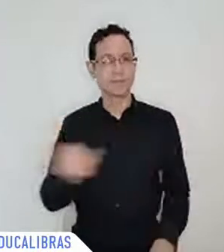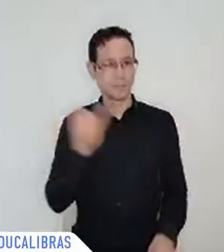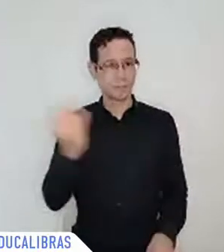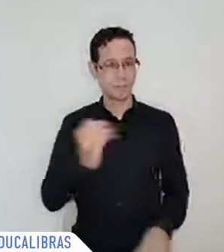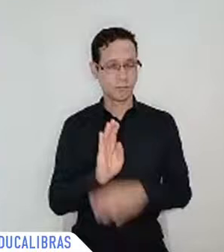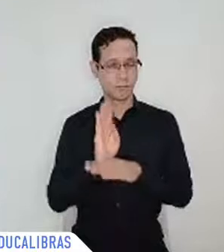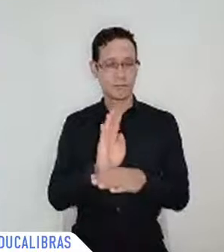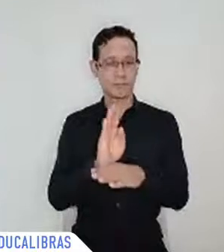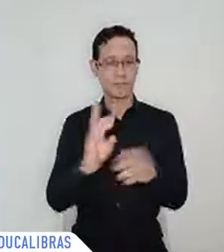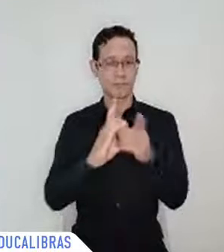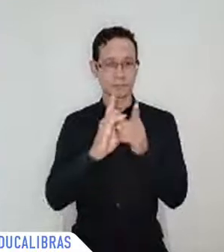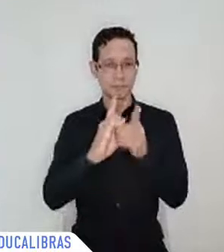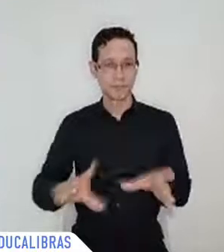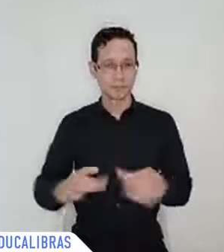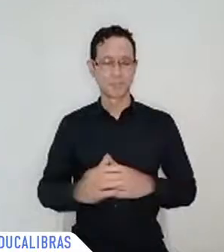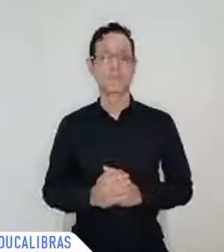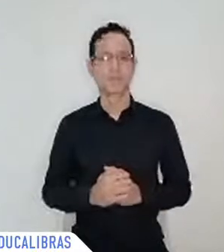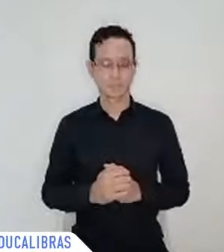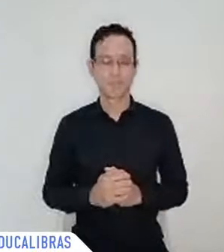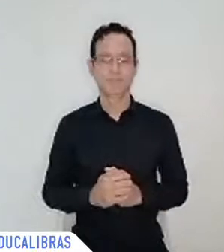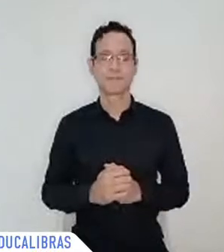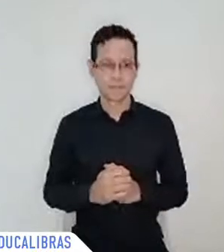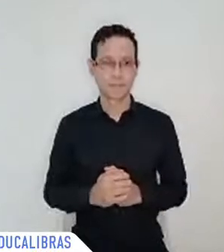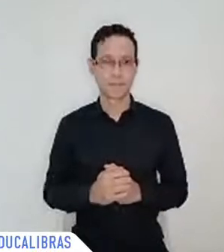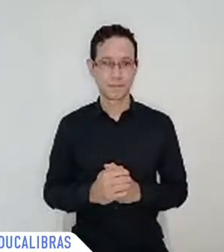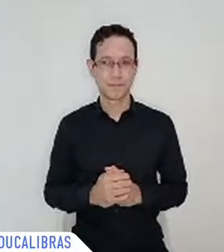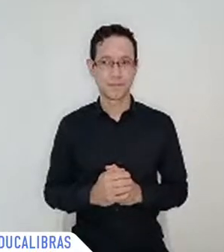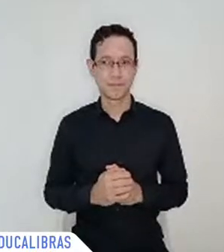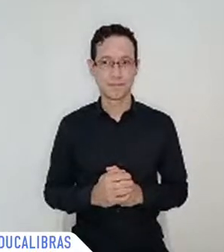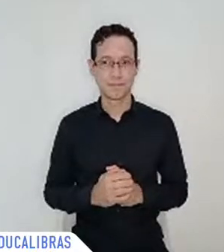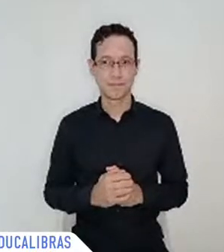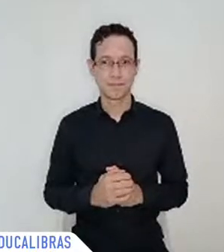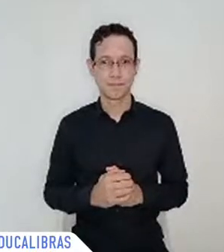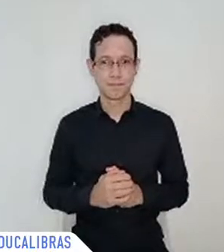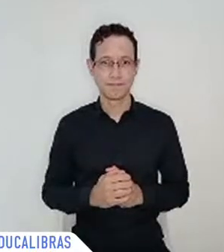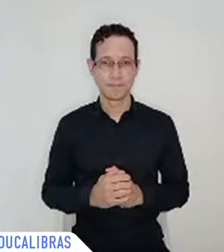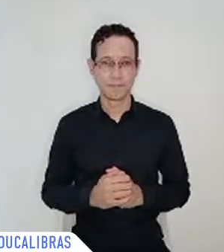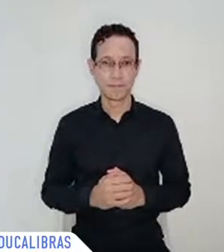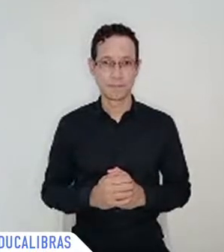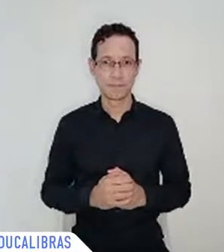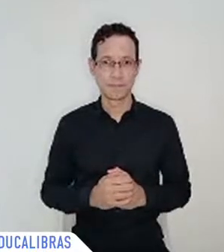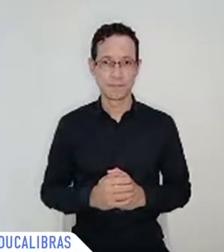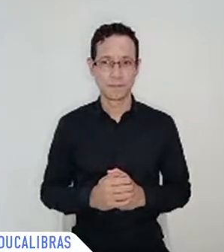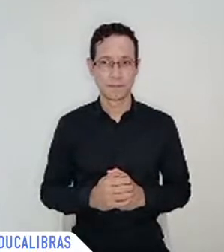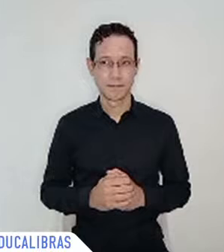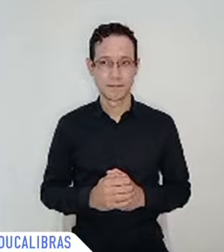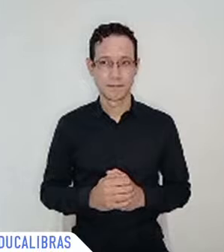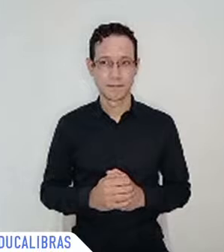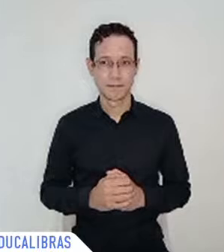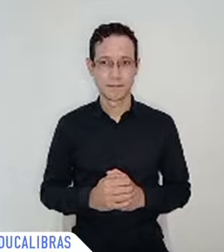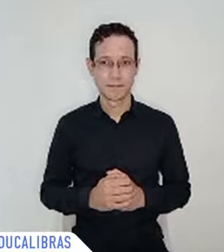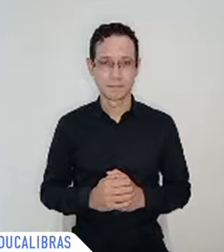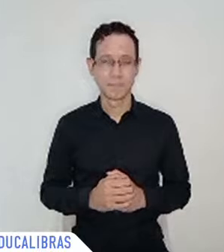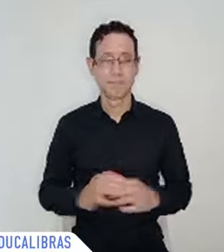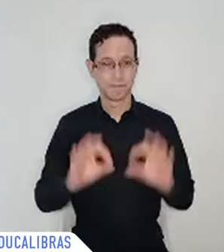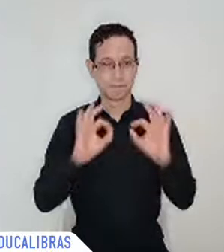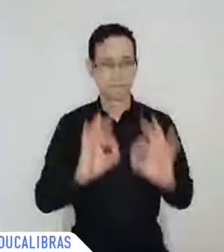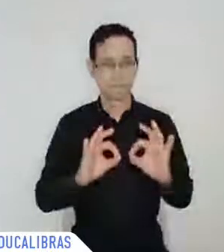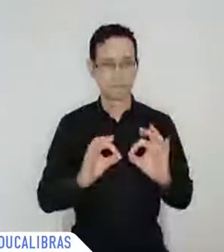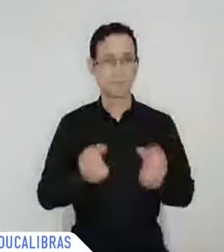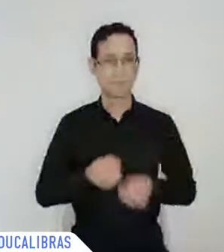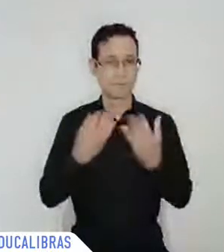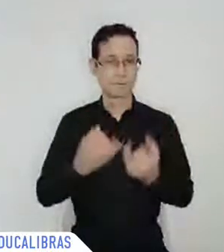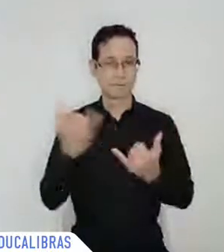other systems that have always existed in democracy, but it is really